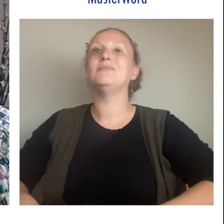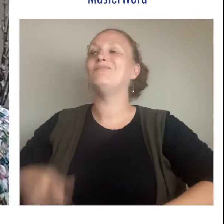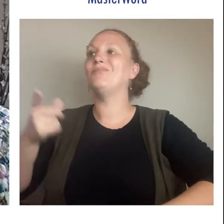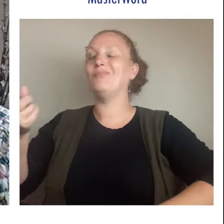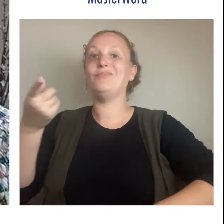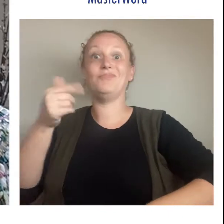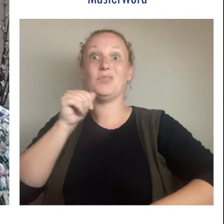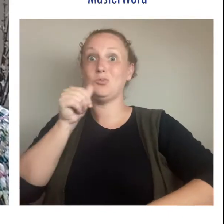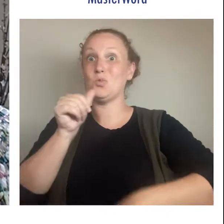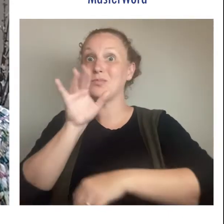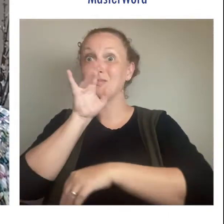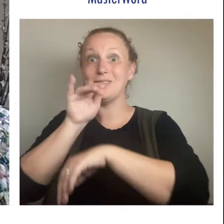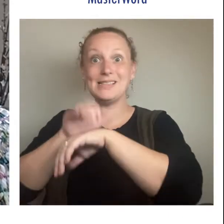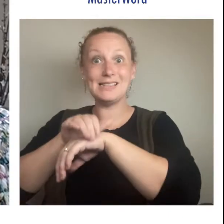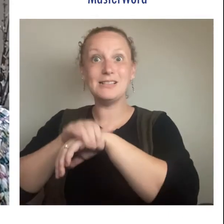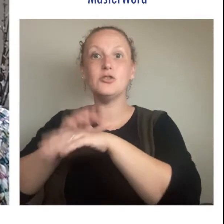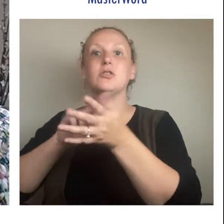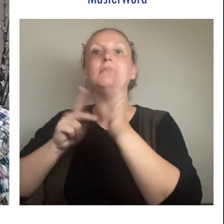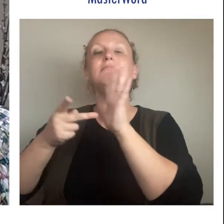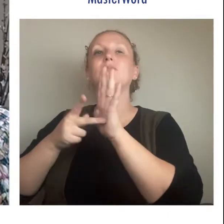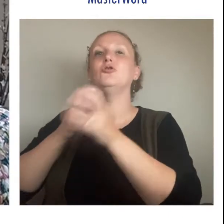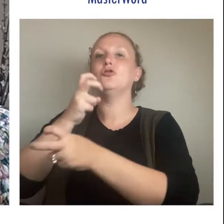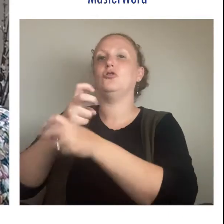to connect with the witness,